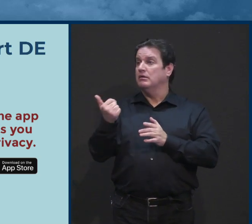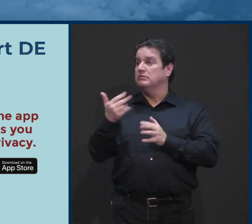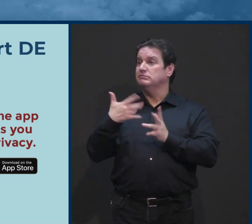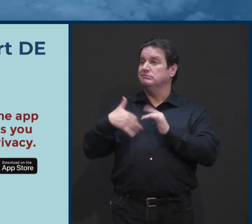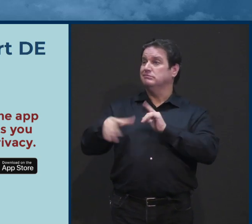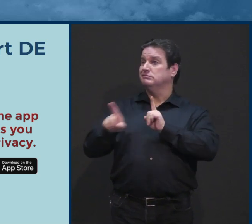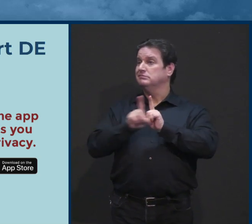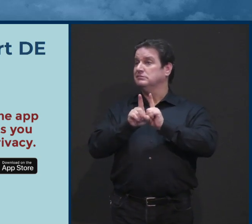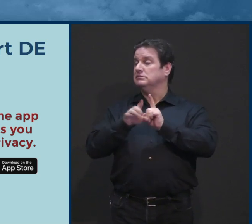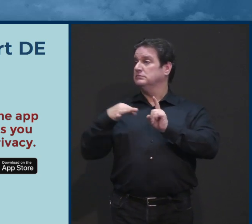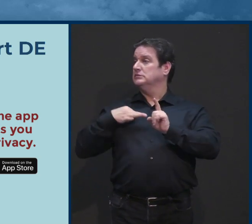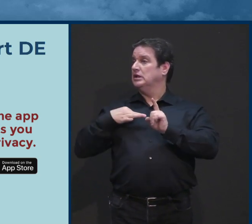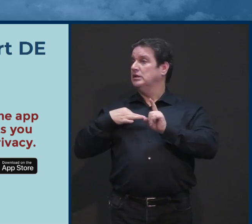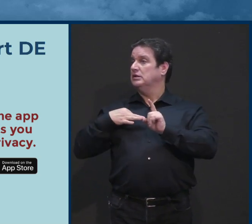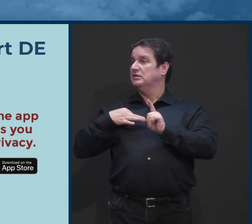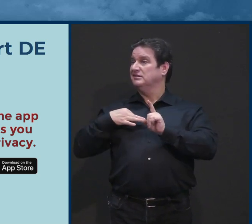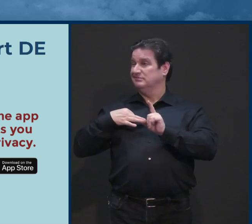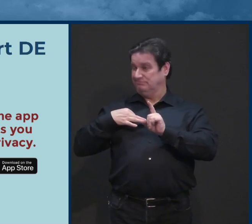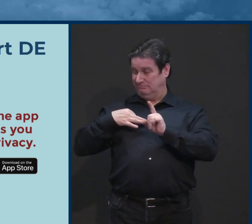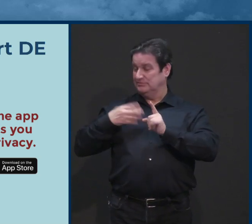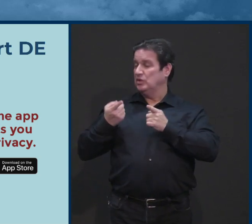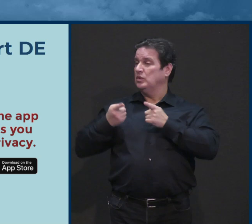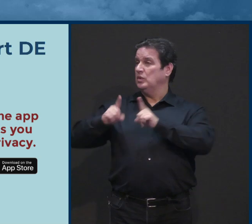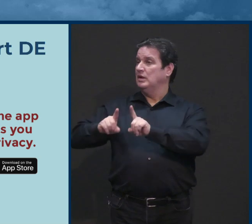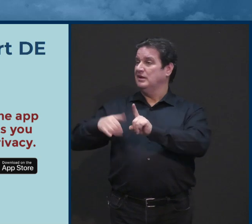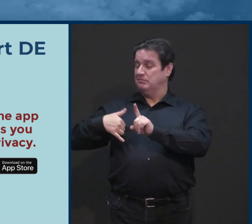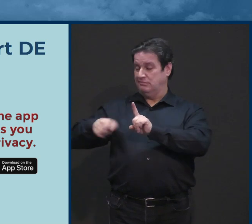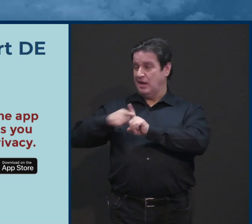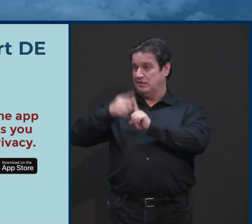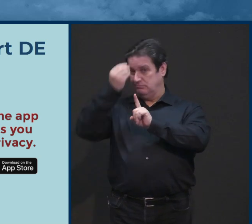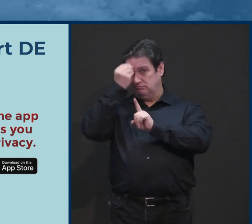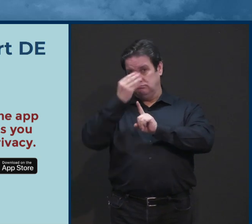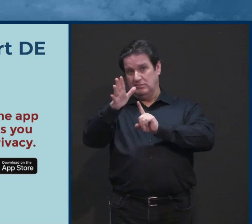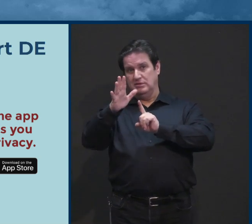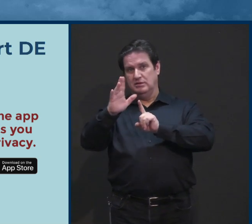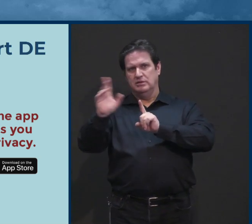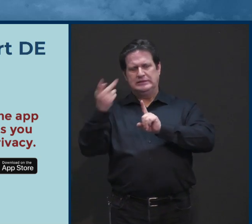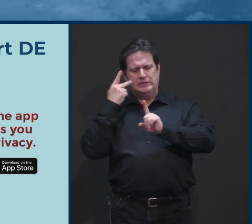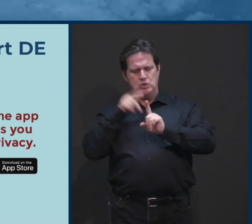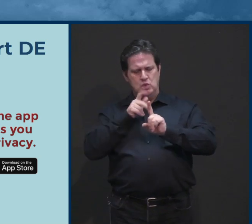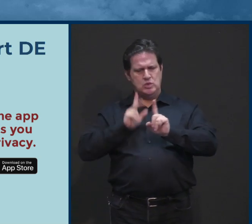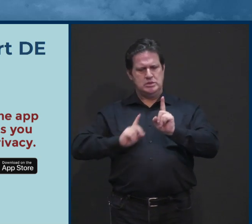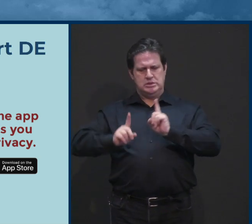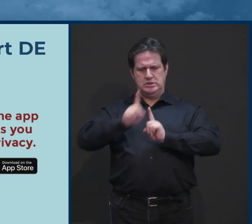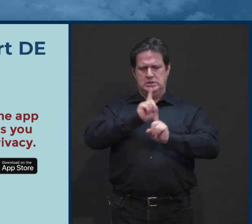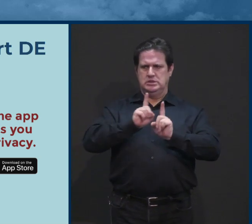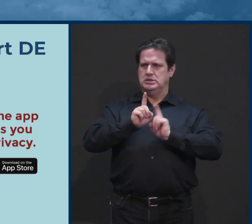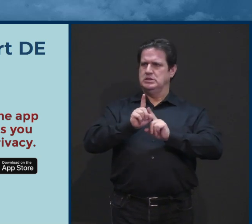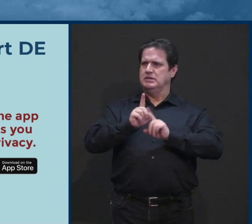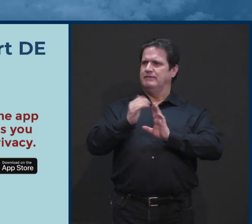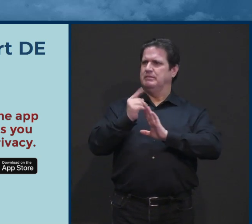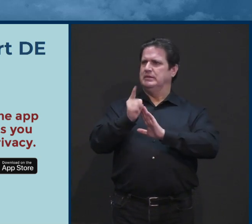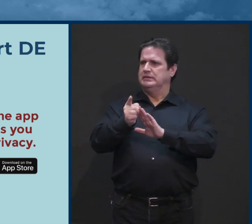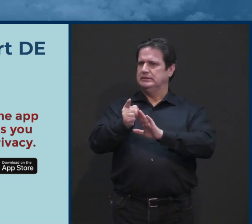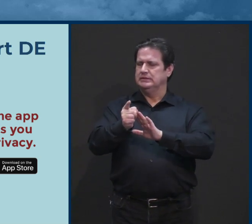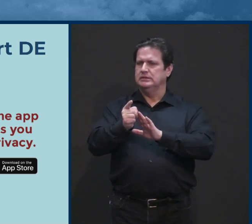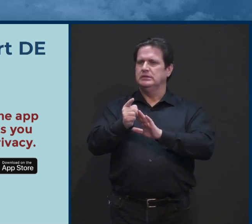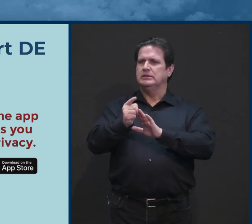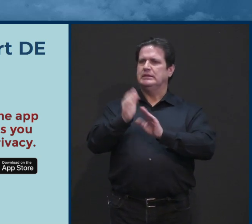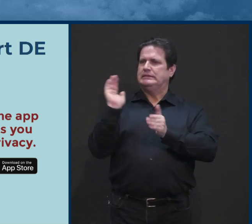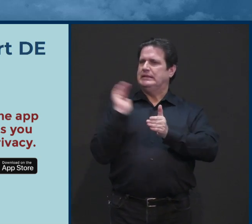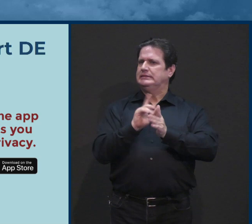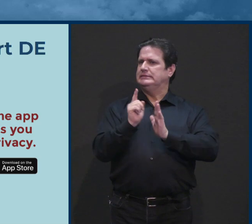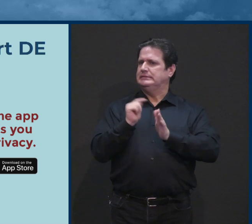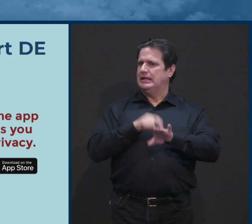has voluntarily agreed to be part of the app for 15 minutes or less,